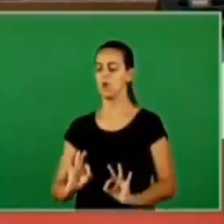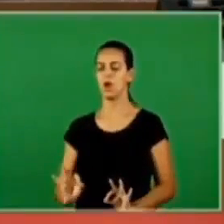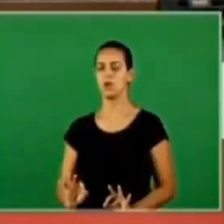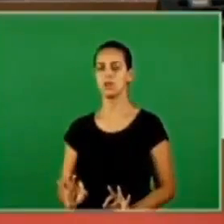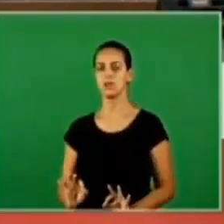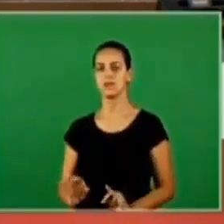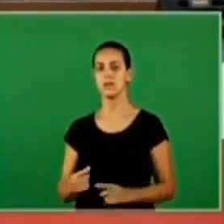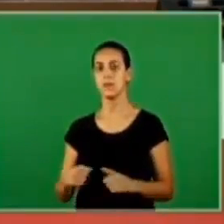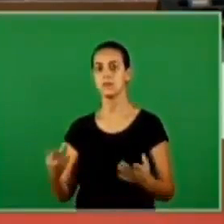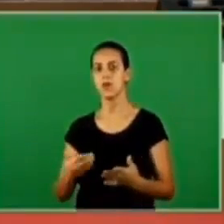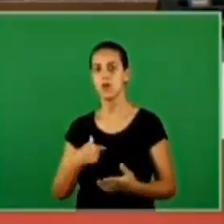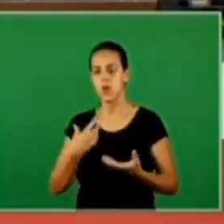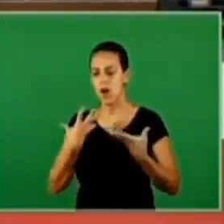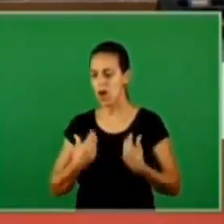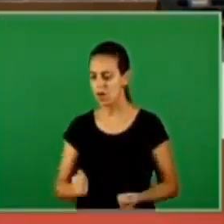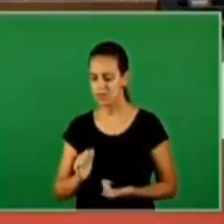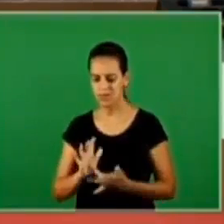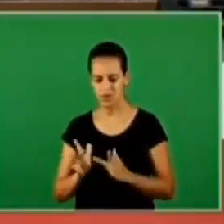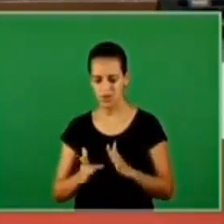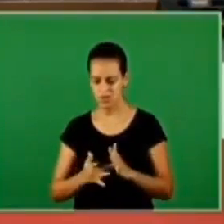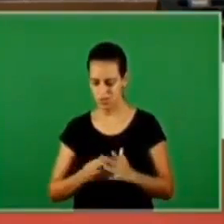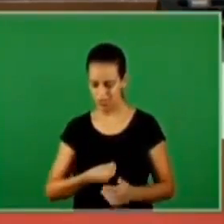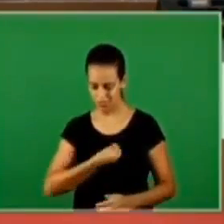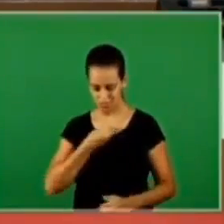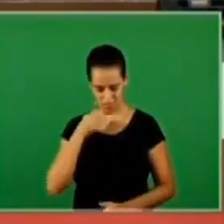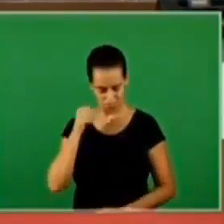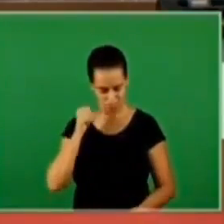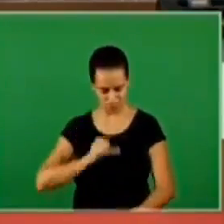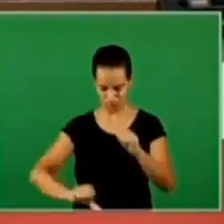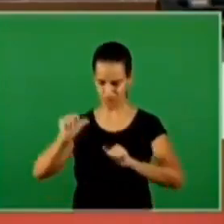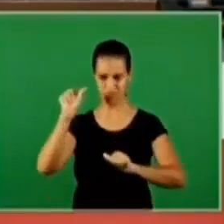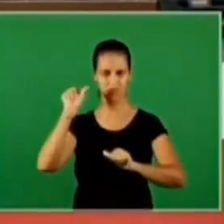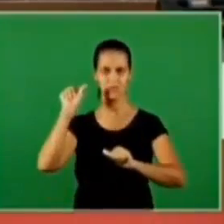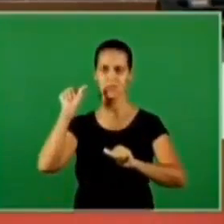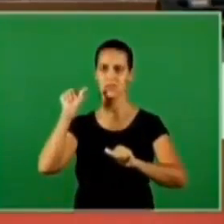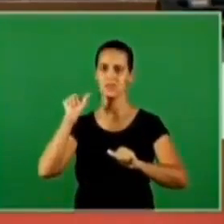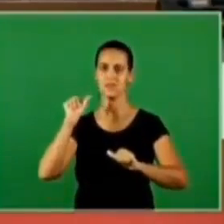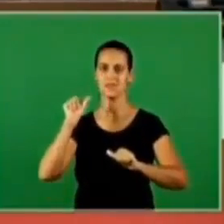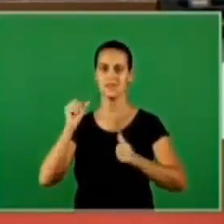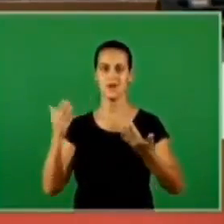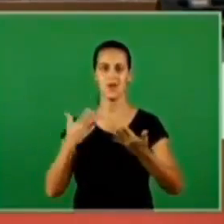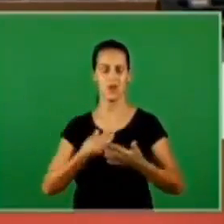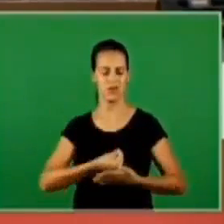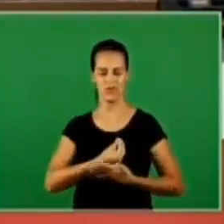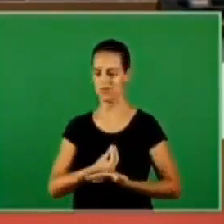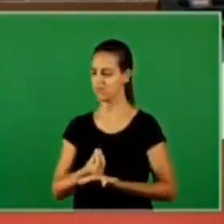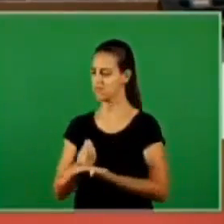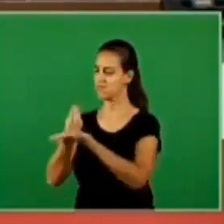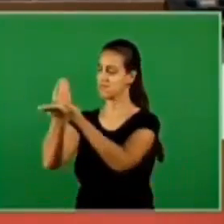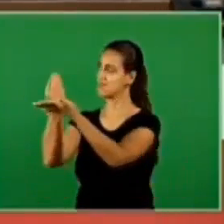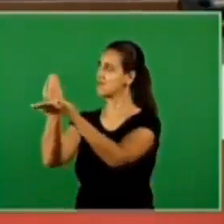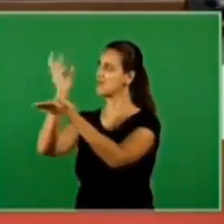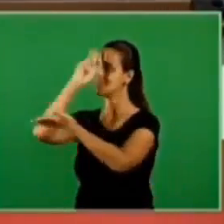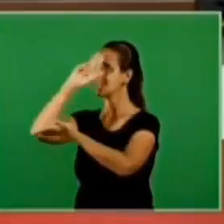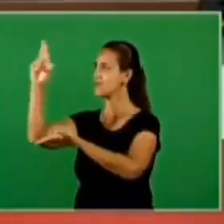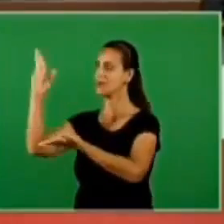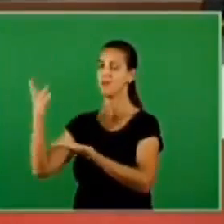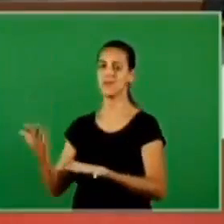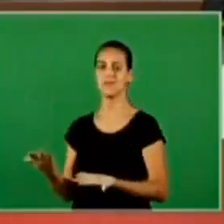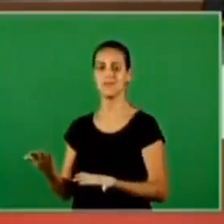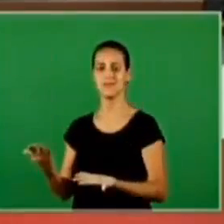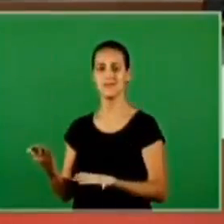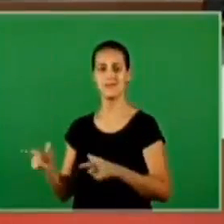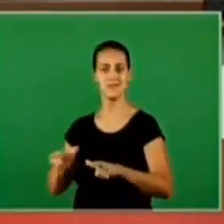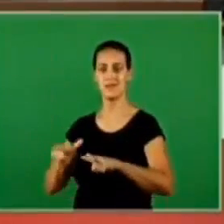an atheist. But now that I accepted Jesus, my life is to, I want to give my